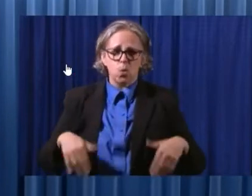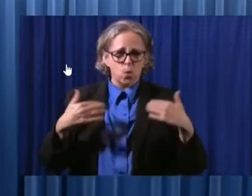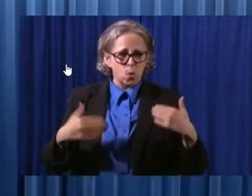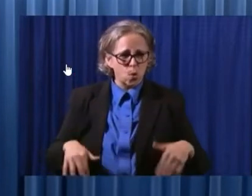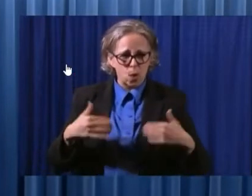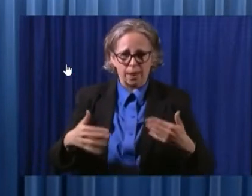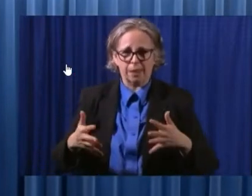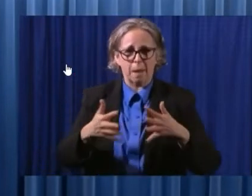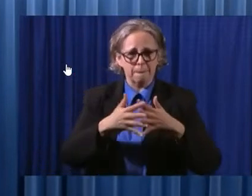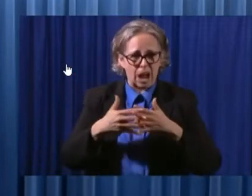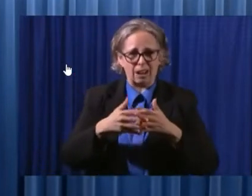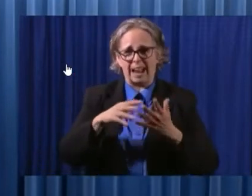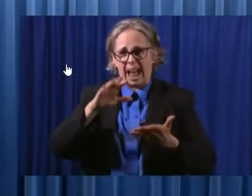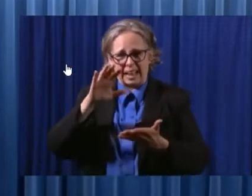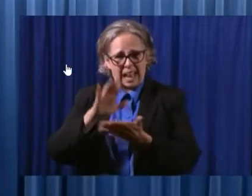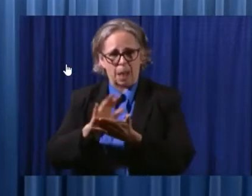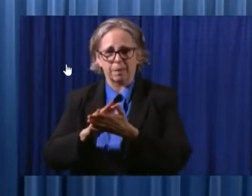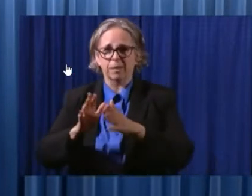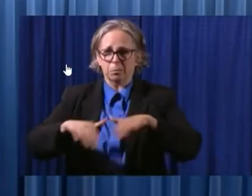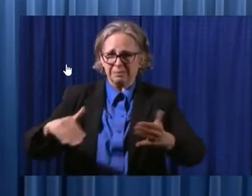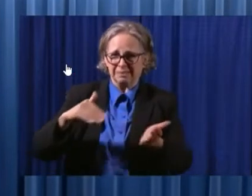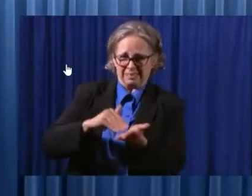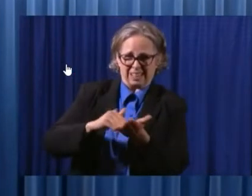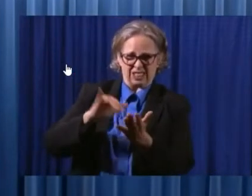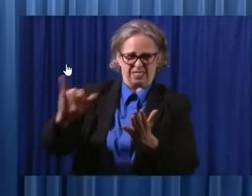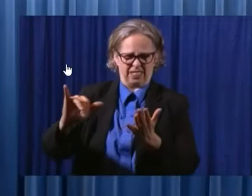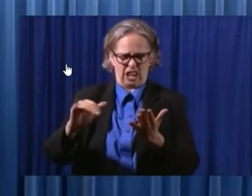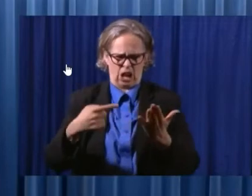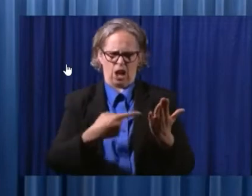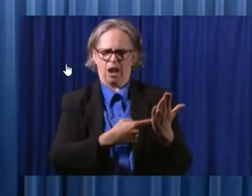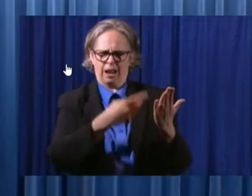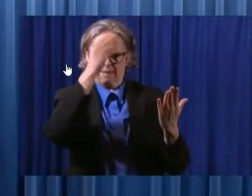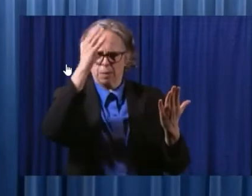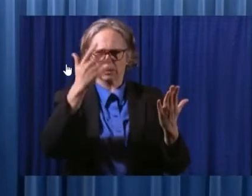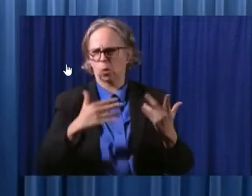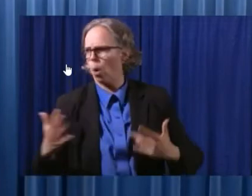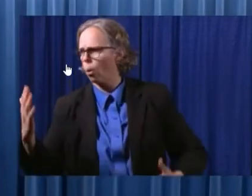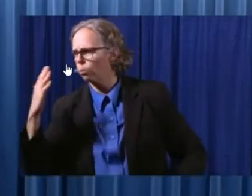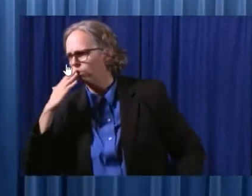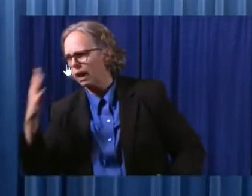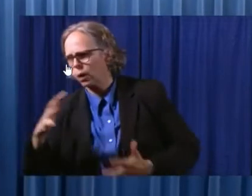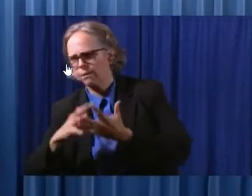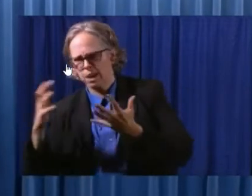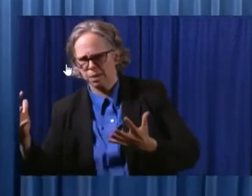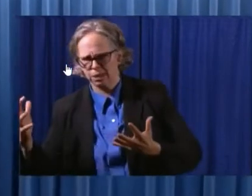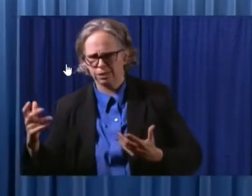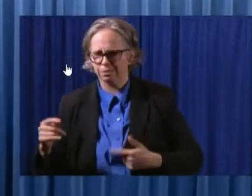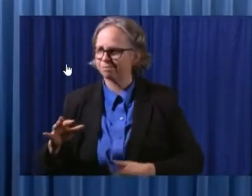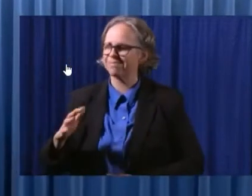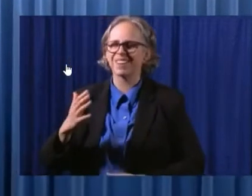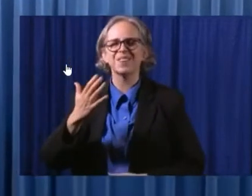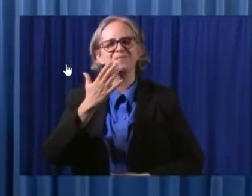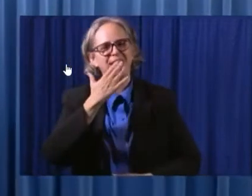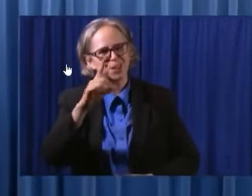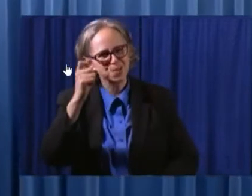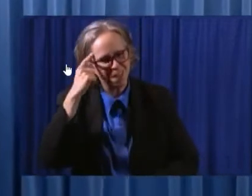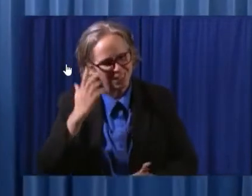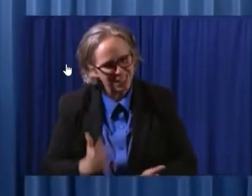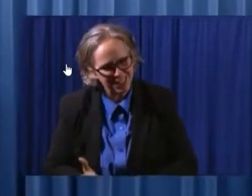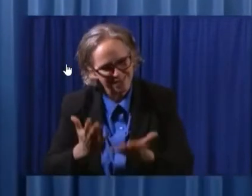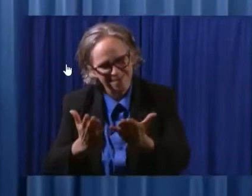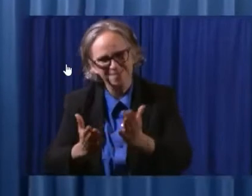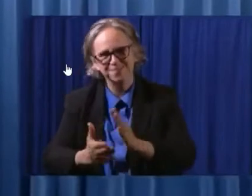quoted in there, so we appreciate that guidance very much. Thanks for everything you're doing, Governor. Have a great day. Thank you.